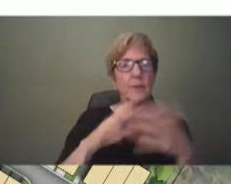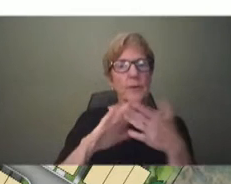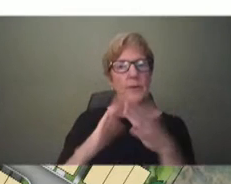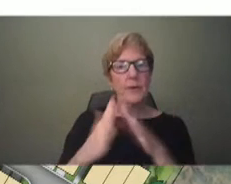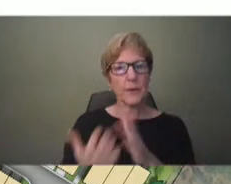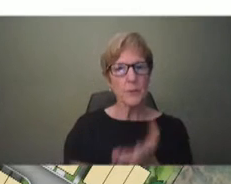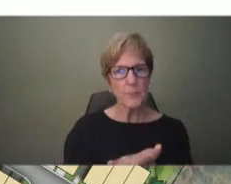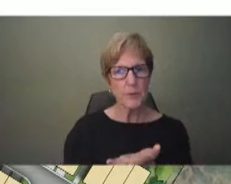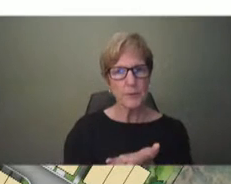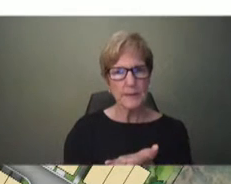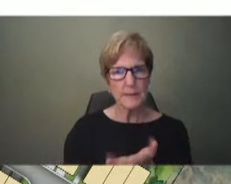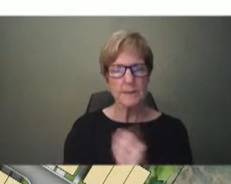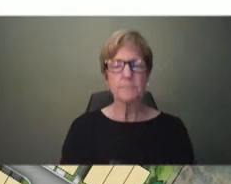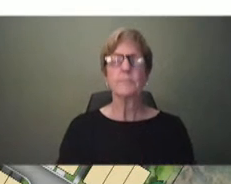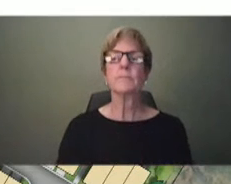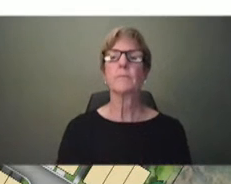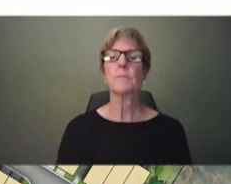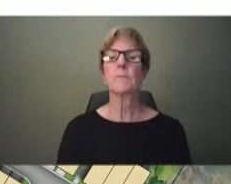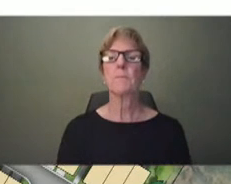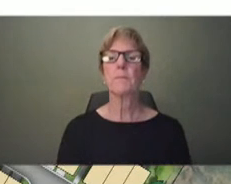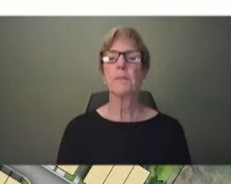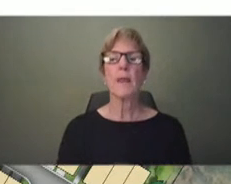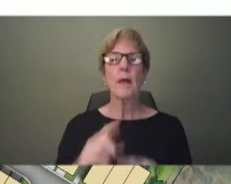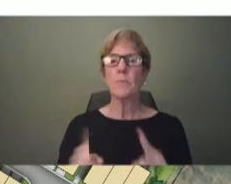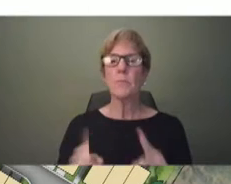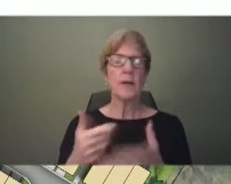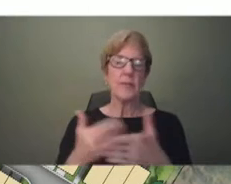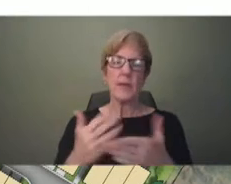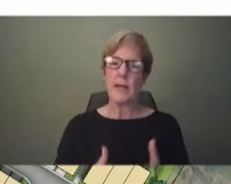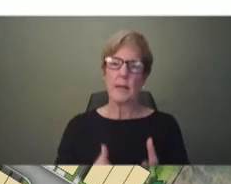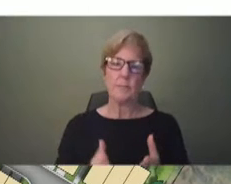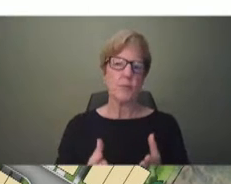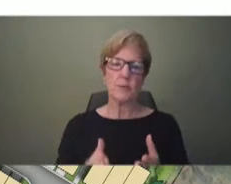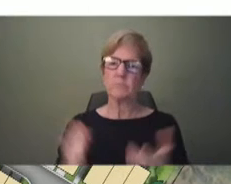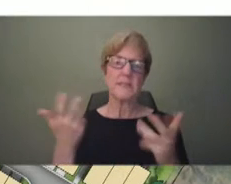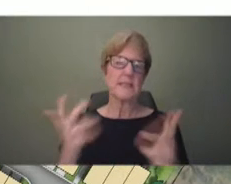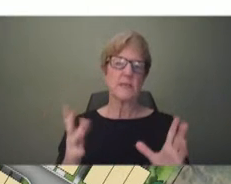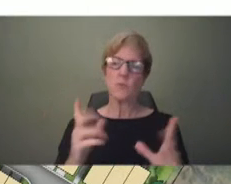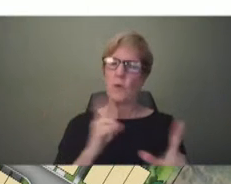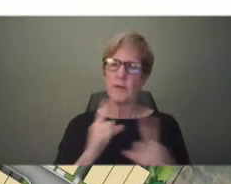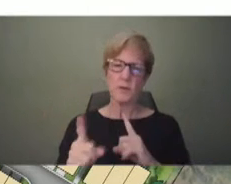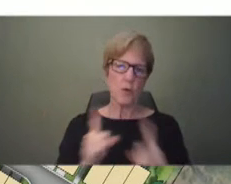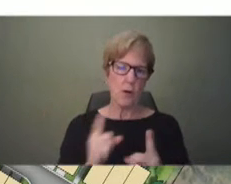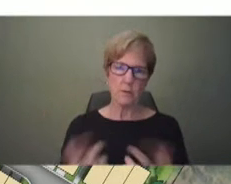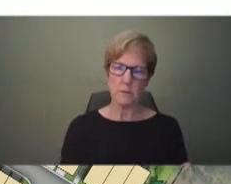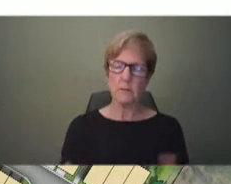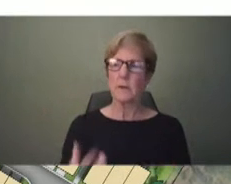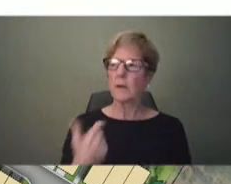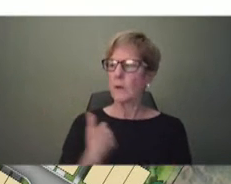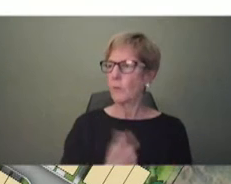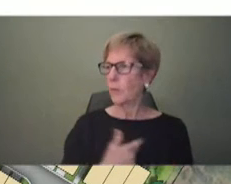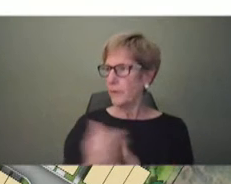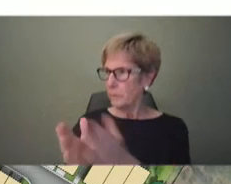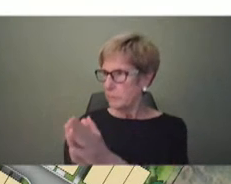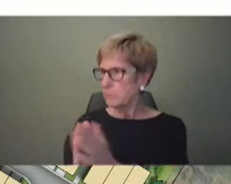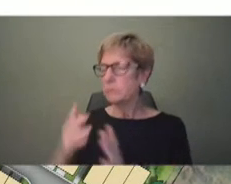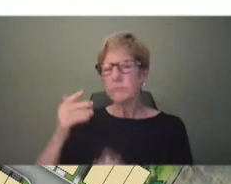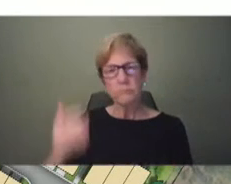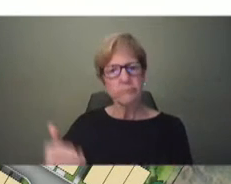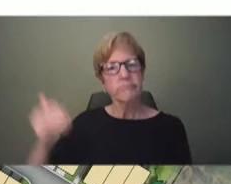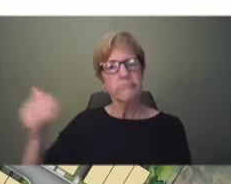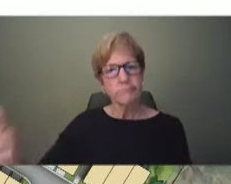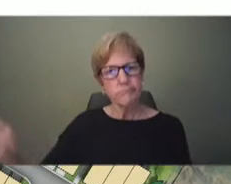we're developing but uh the neighborhood didn't want to talk to us uh we we reached out on occasions